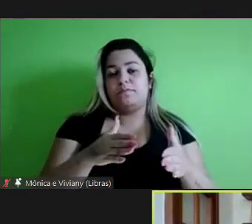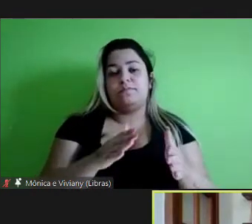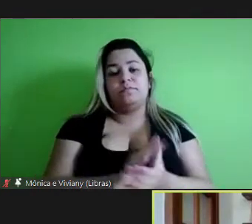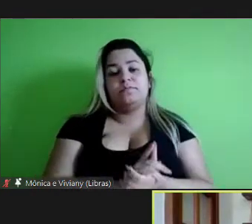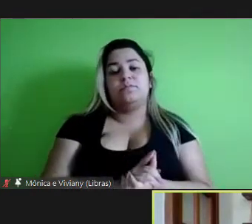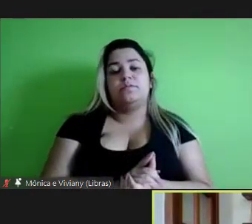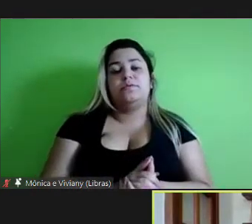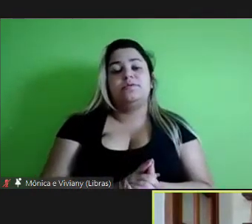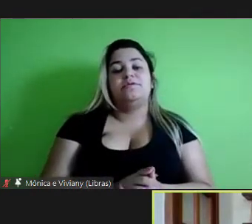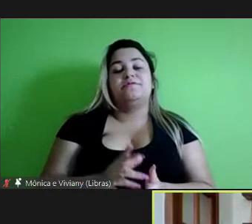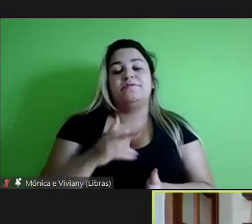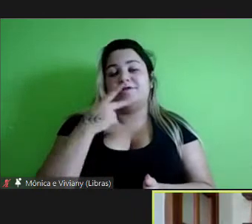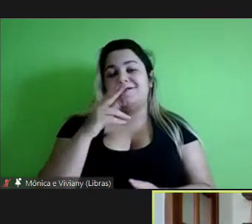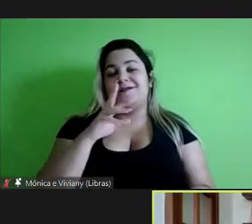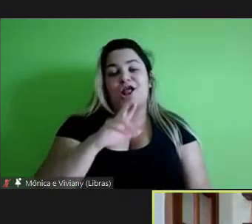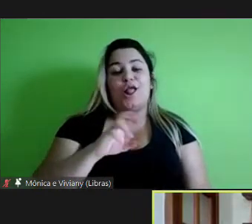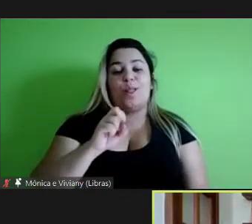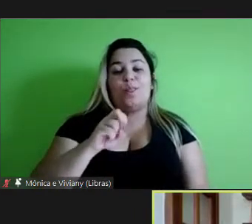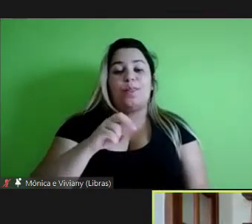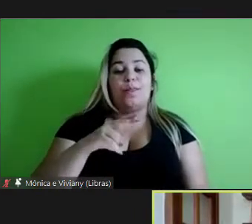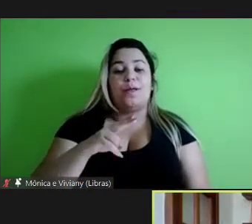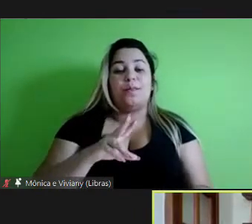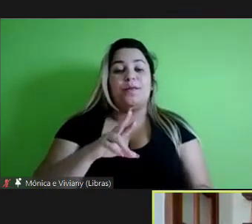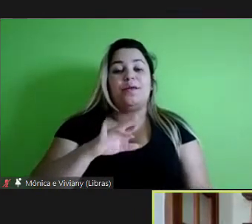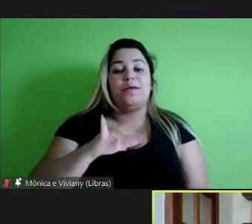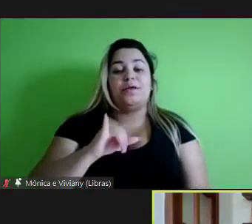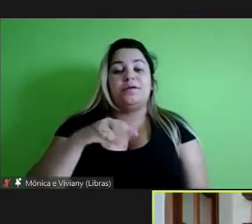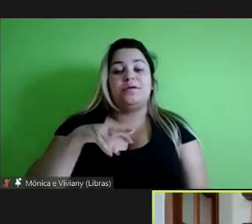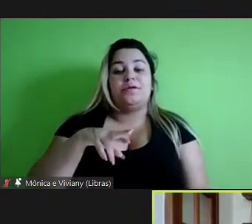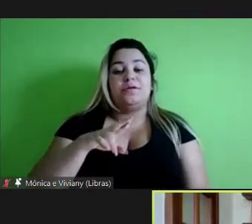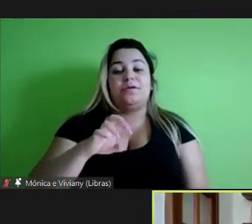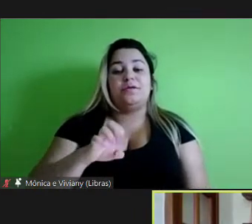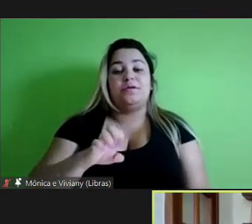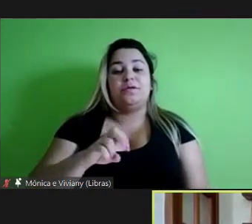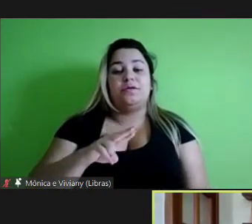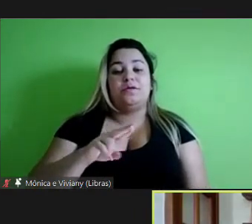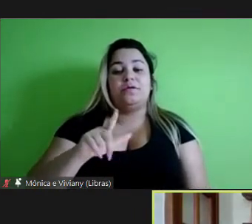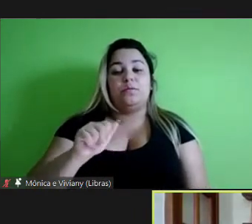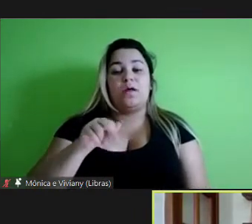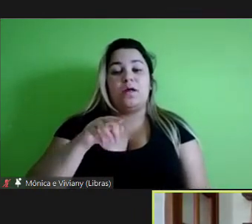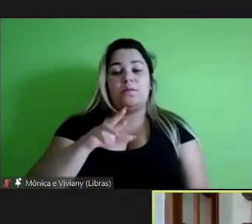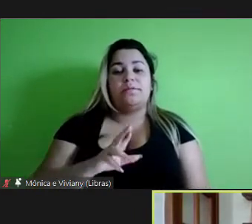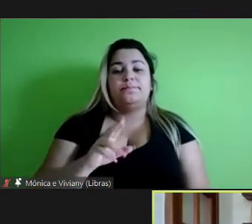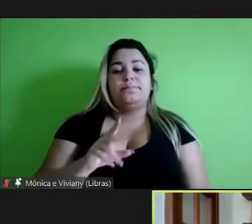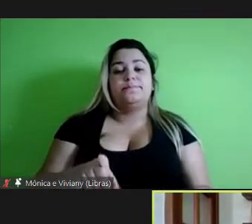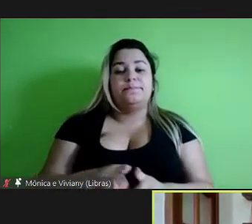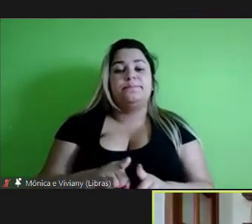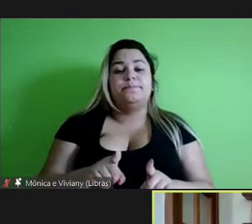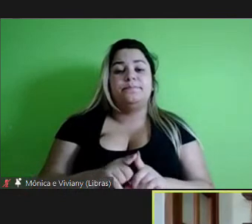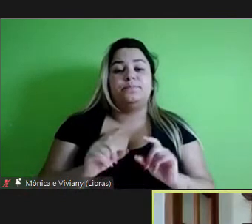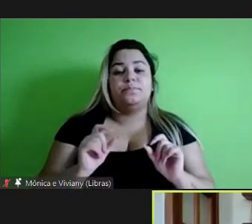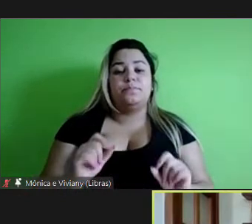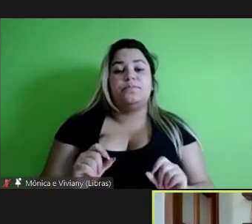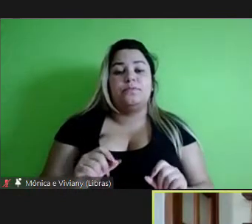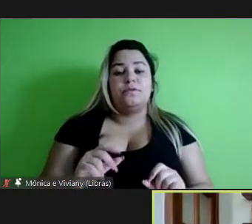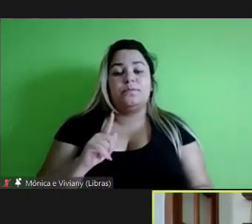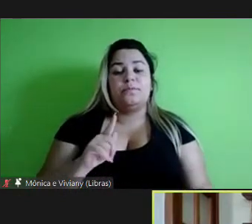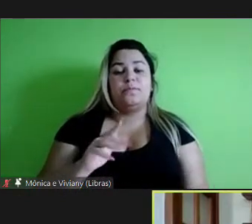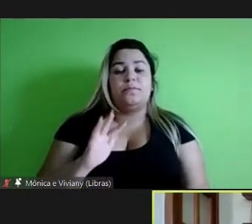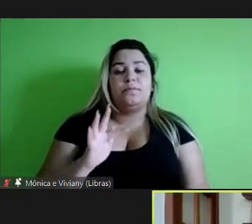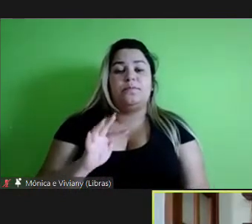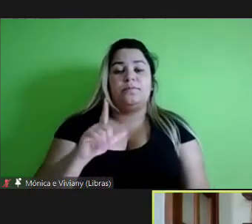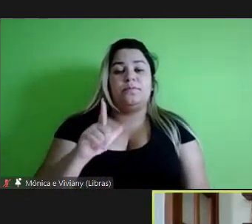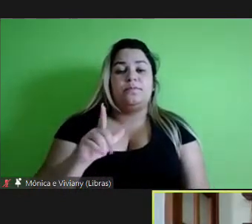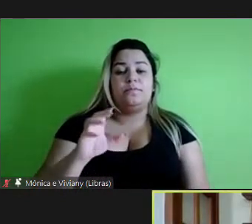talking about doing something irregular or illicit, but sometimes the protocols do not foresee all the situations. So you need to